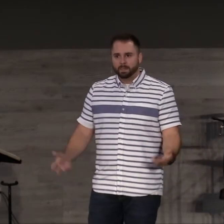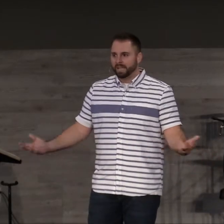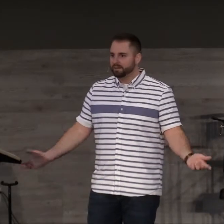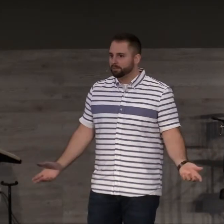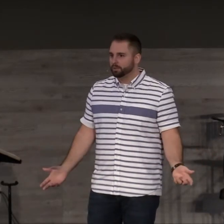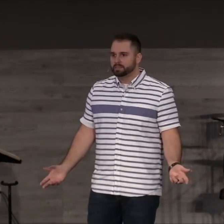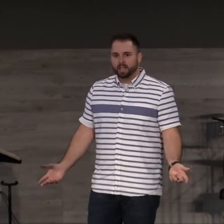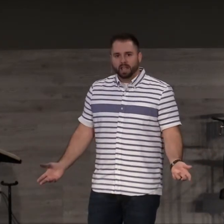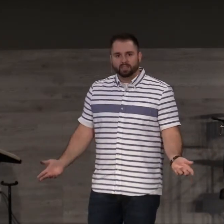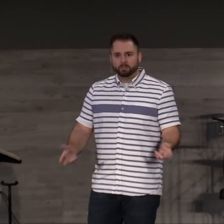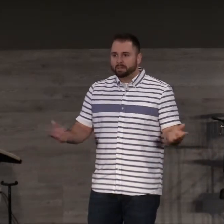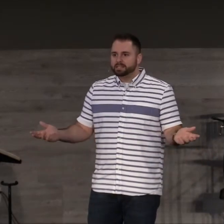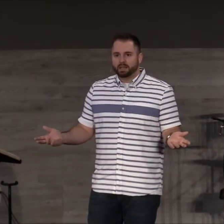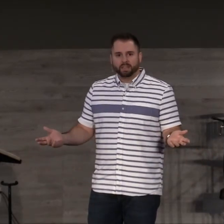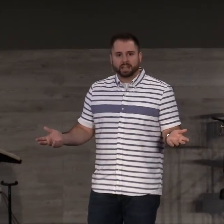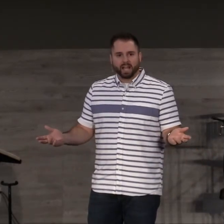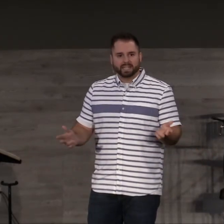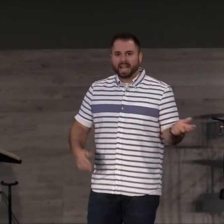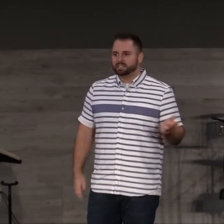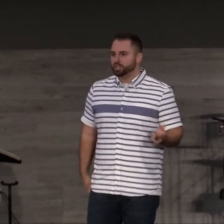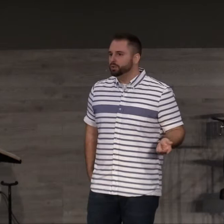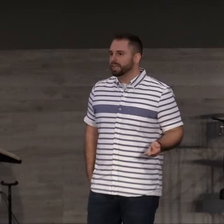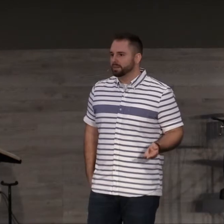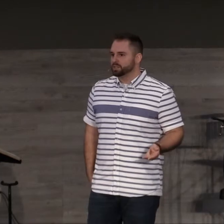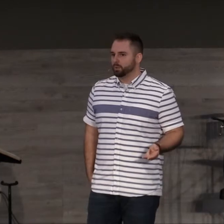power, my influence. And there may be something that God is